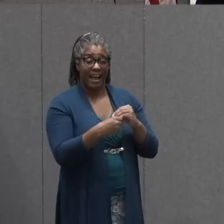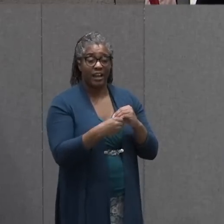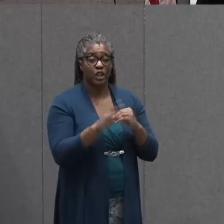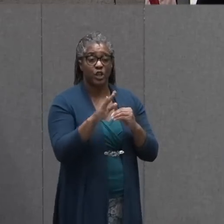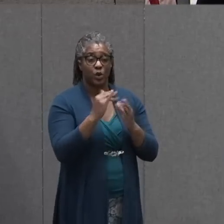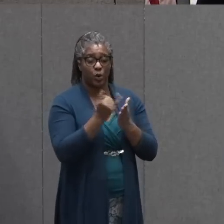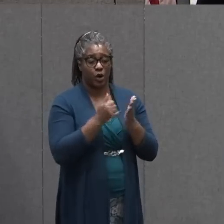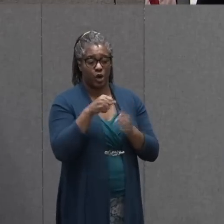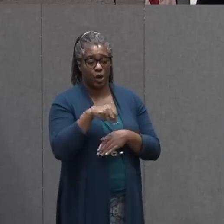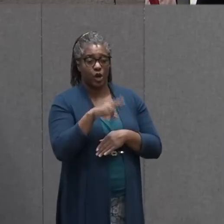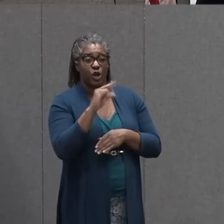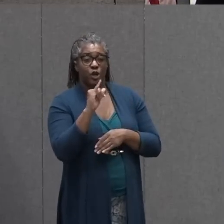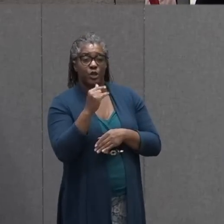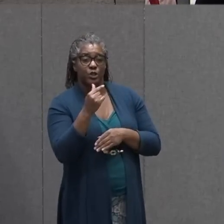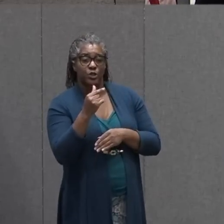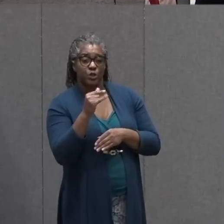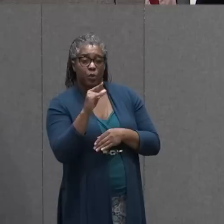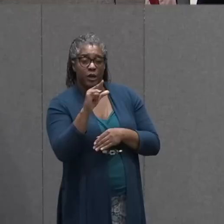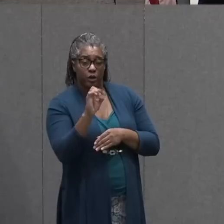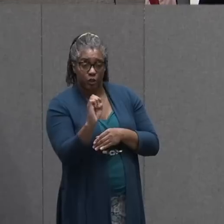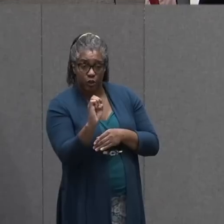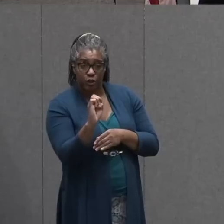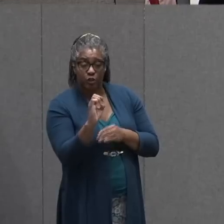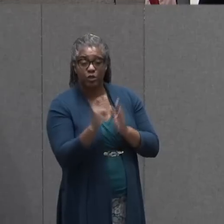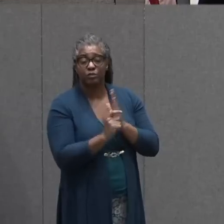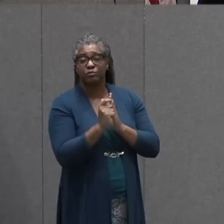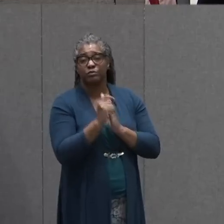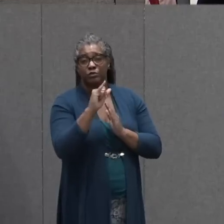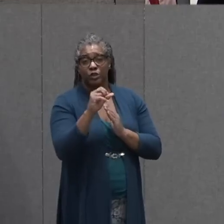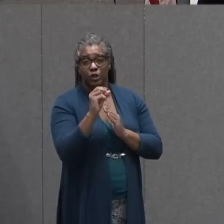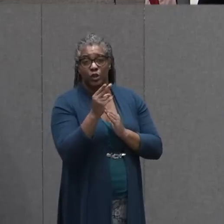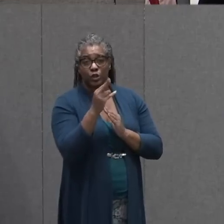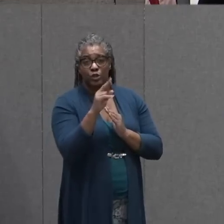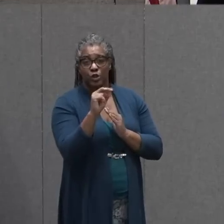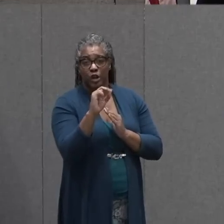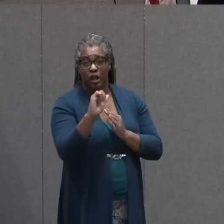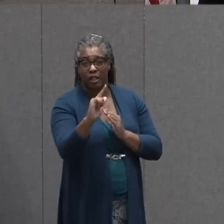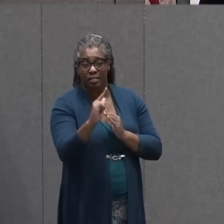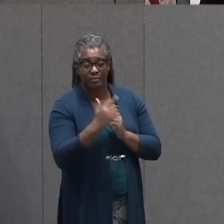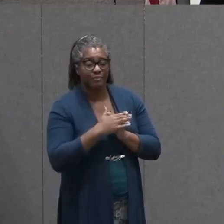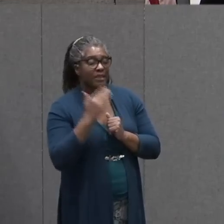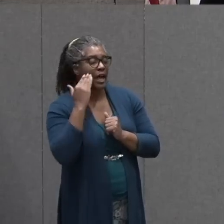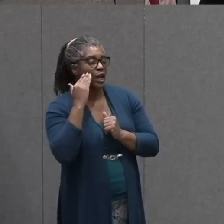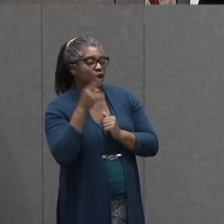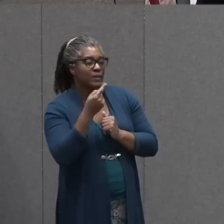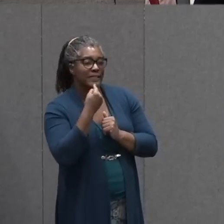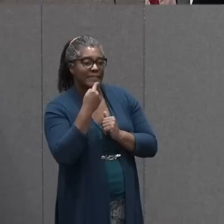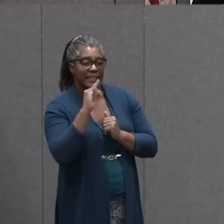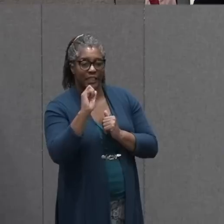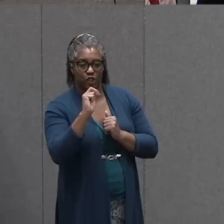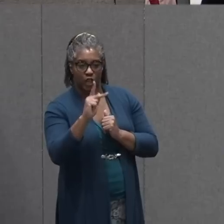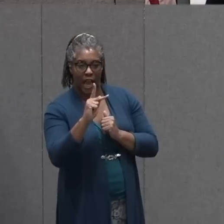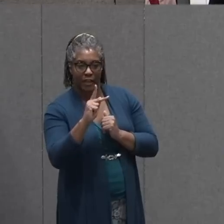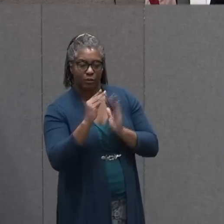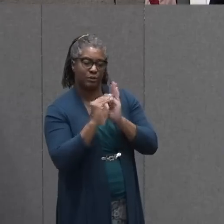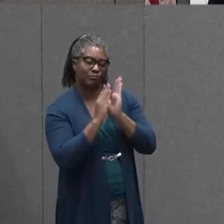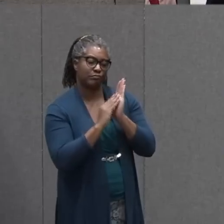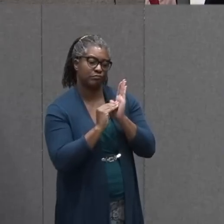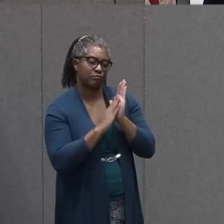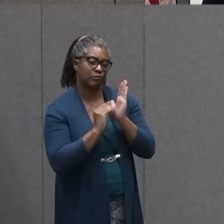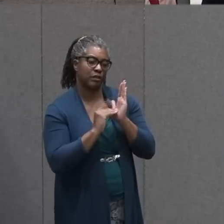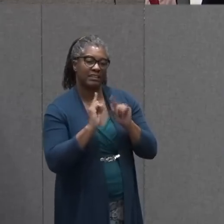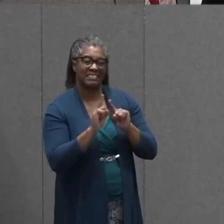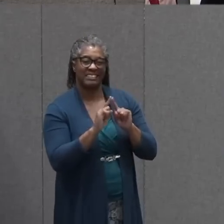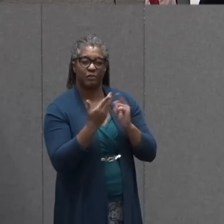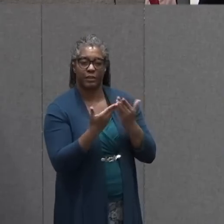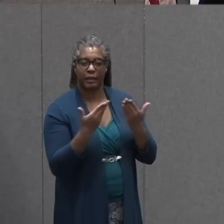journal. I know that you were talking about how Jack had his journal and he was writing his notes, his grocery list, or all his other stuff, like what Mr.